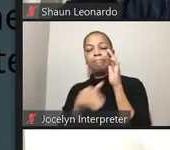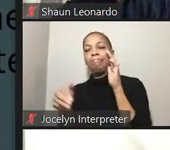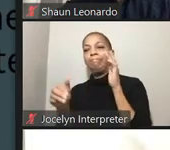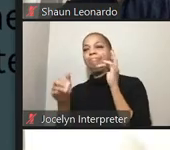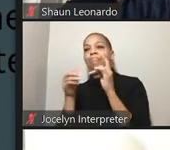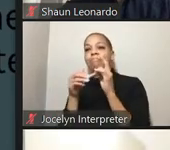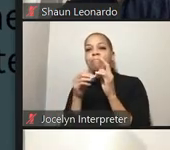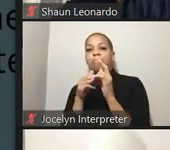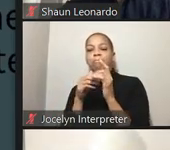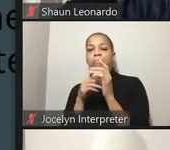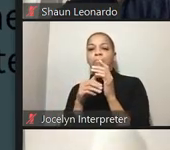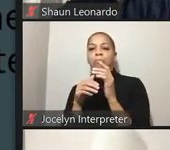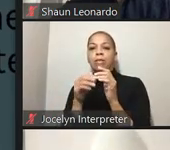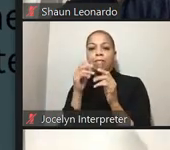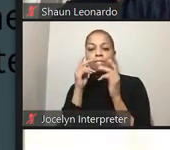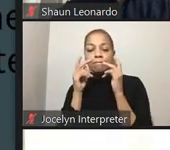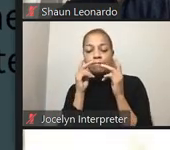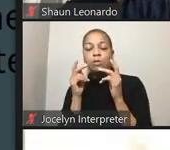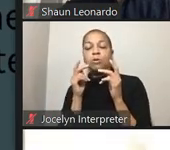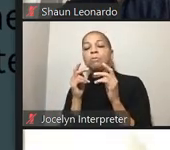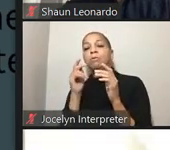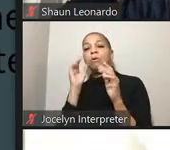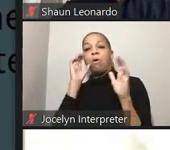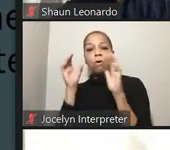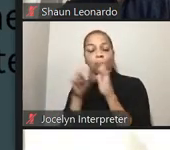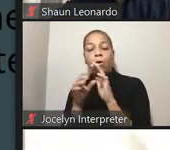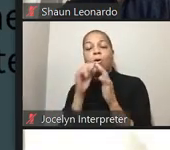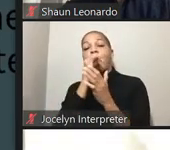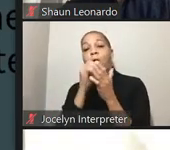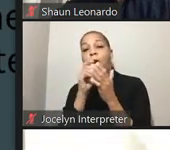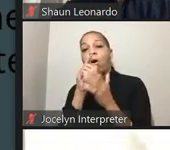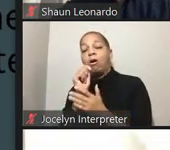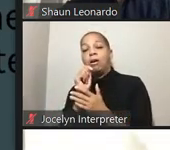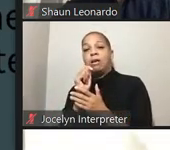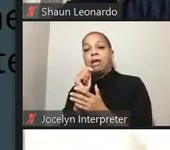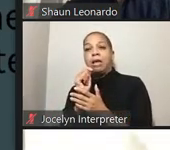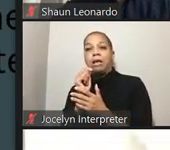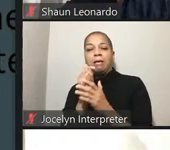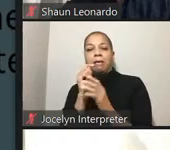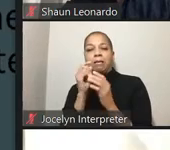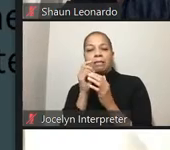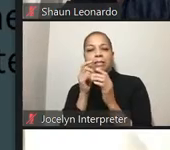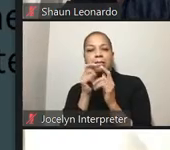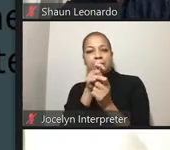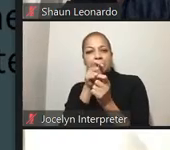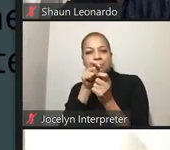keen eye of an artist can act as a tool to interrupt the spectacle.